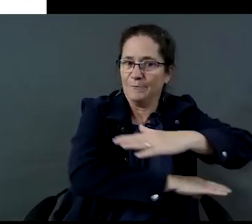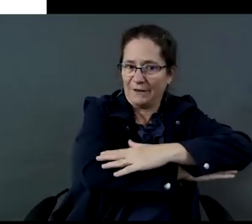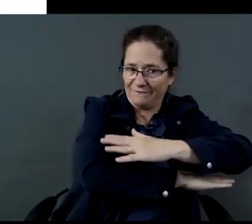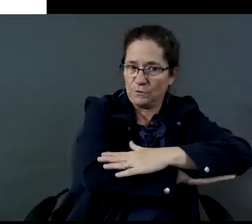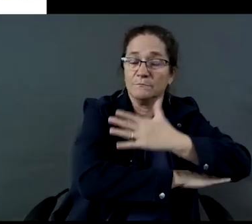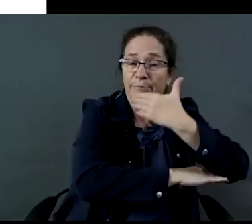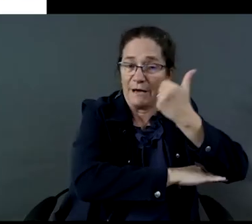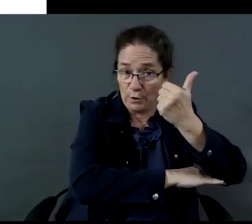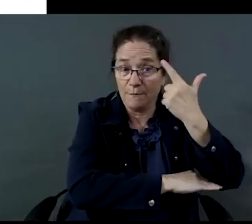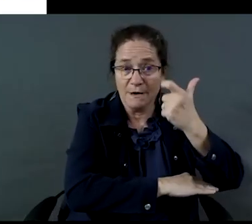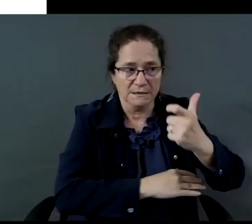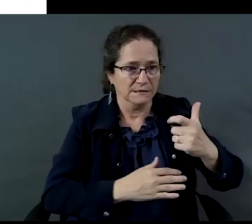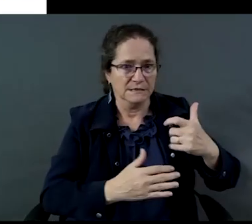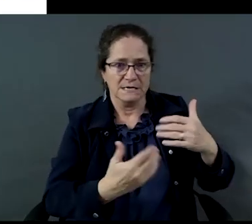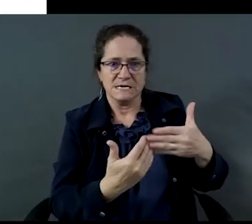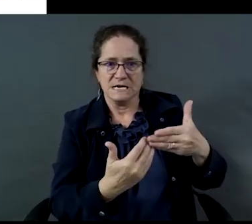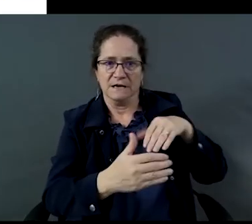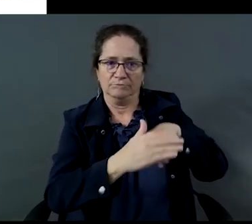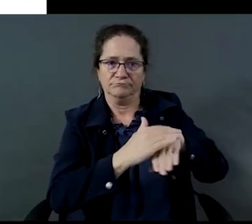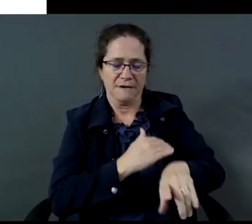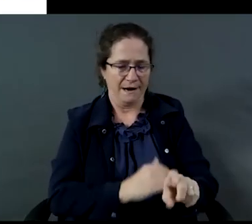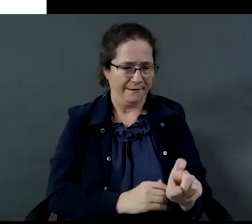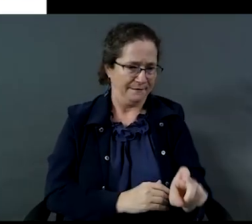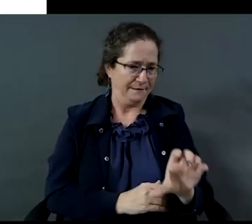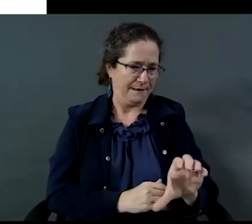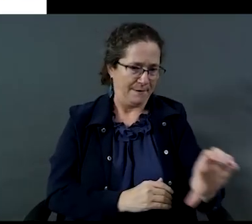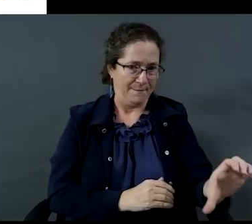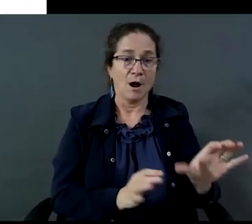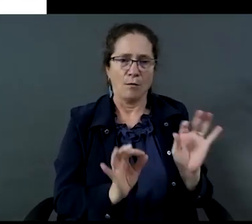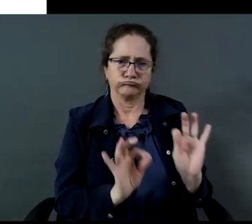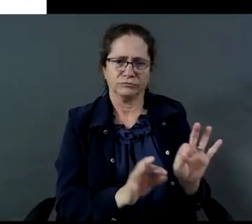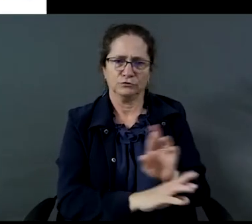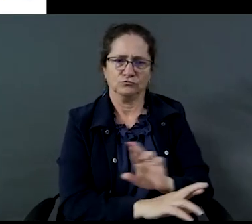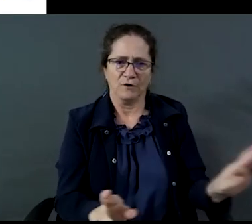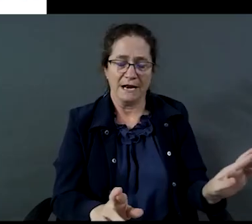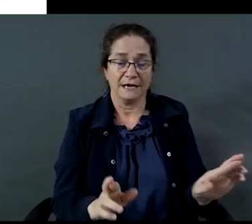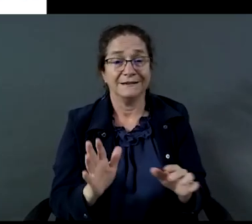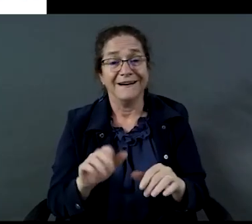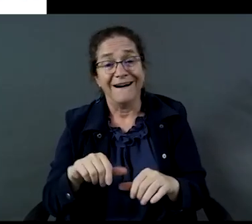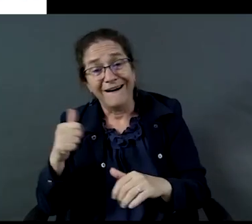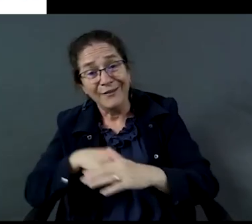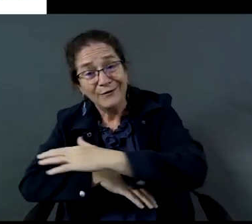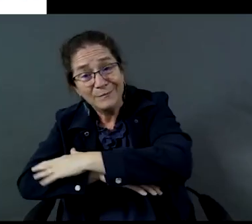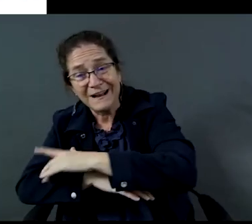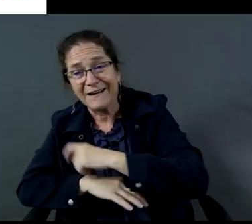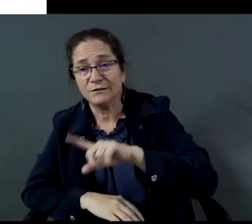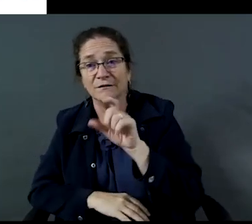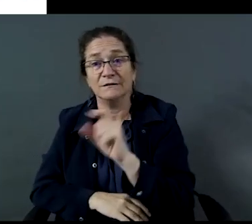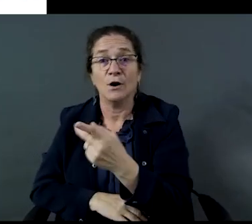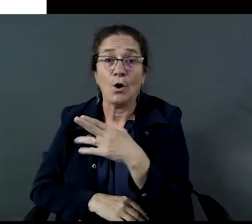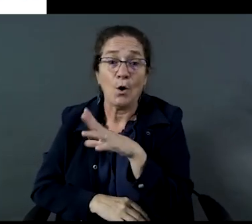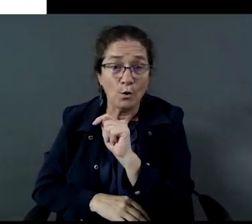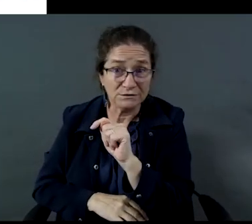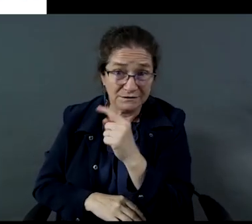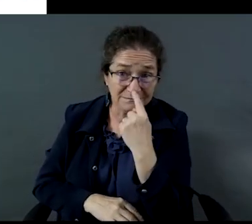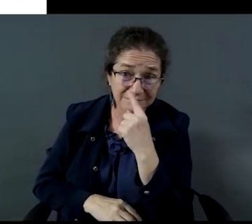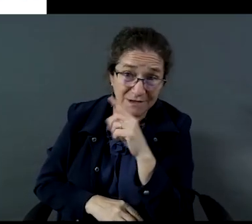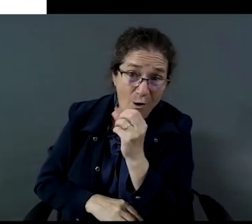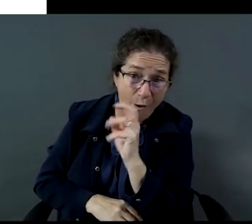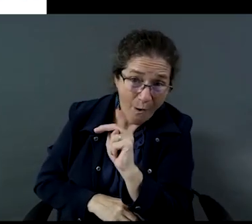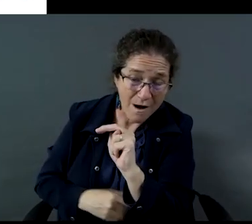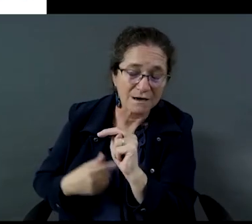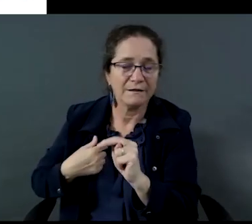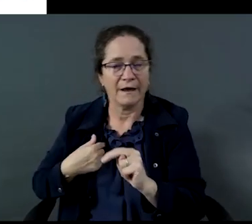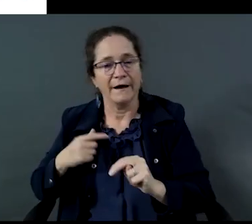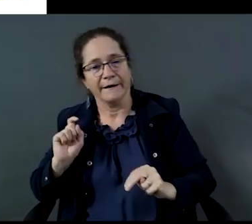click caption, and I have it, whereas another vendor, I have to ask the host to turn it on, and then I can turn it on. Amplification devices